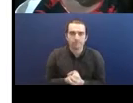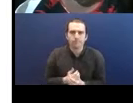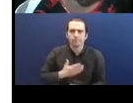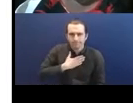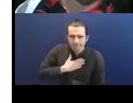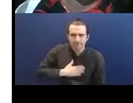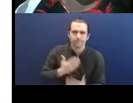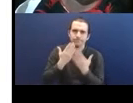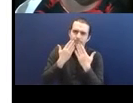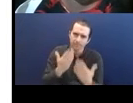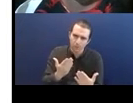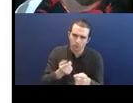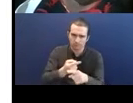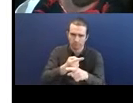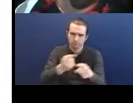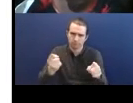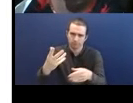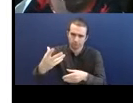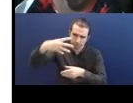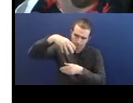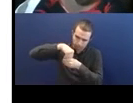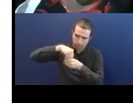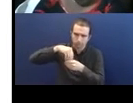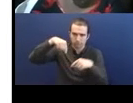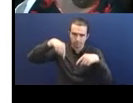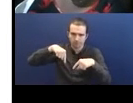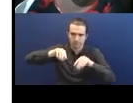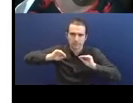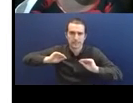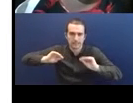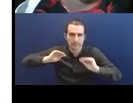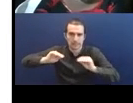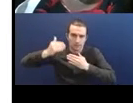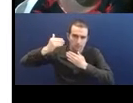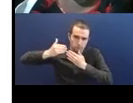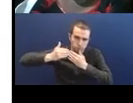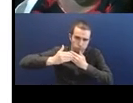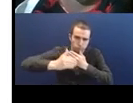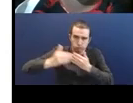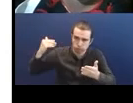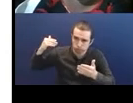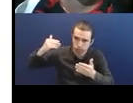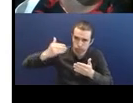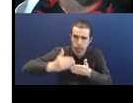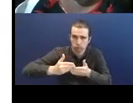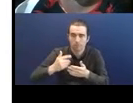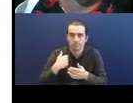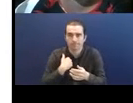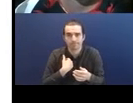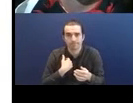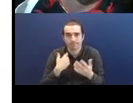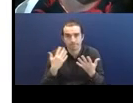few quotes on what inclusive education is about. And the first one is from Alliance for Inclusive